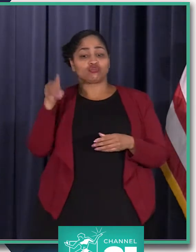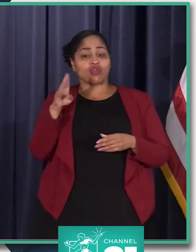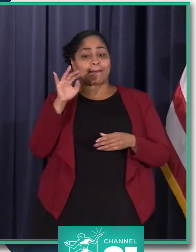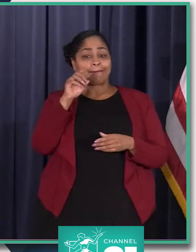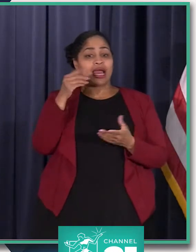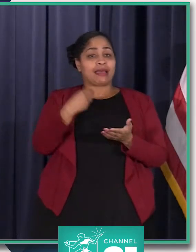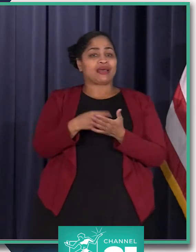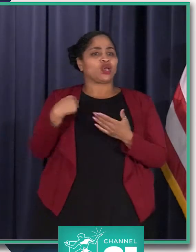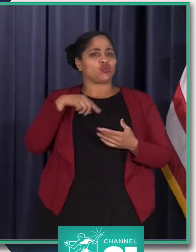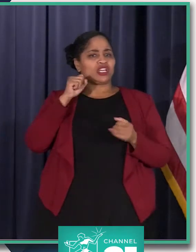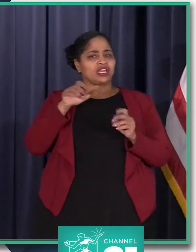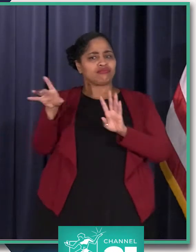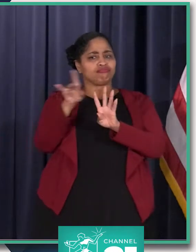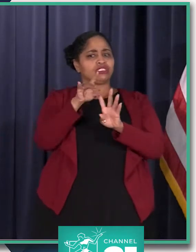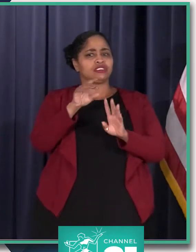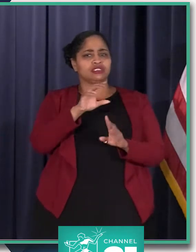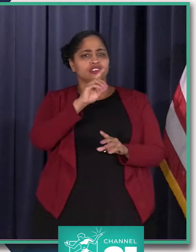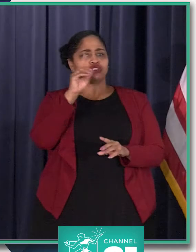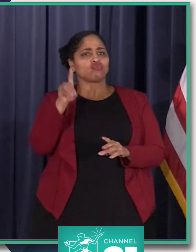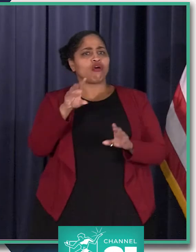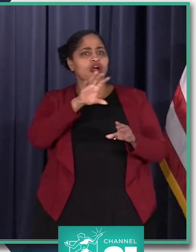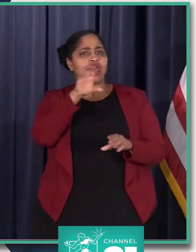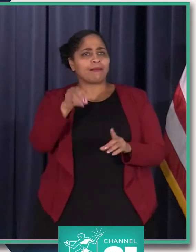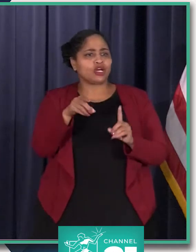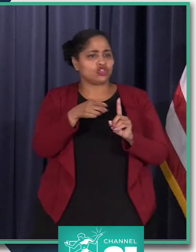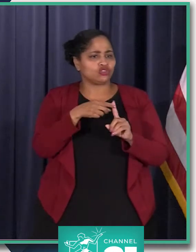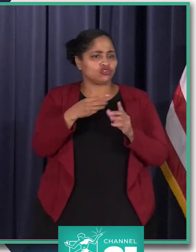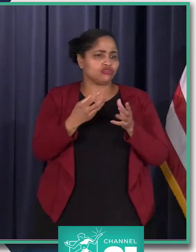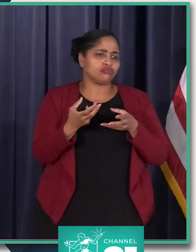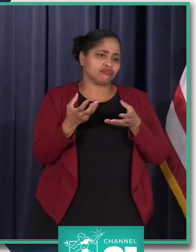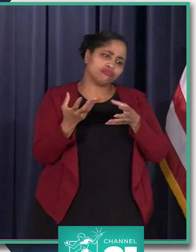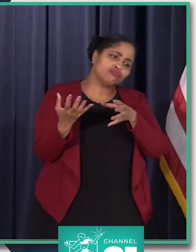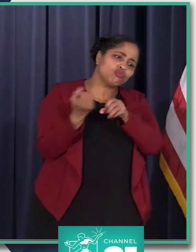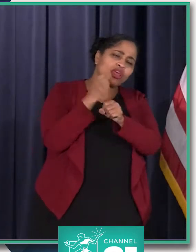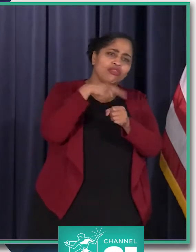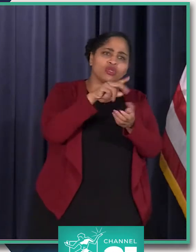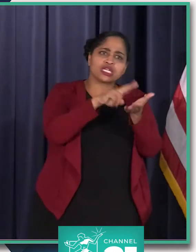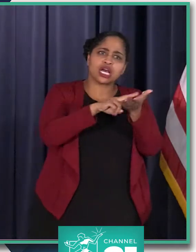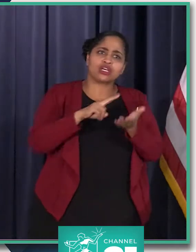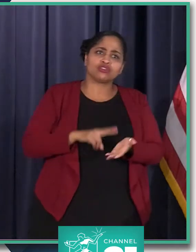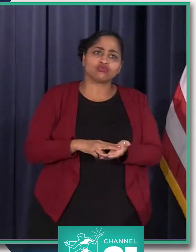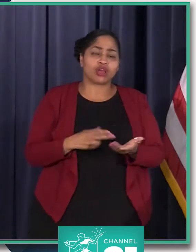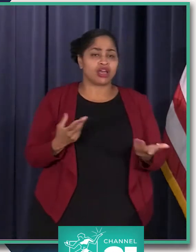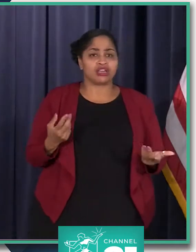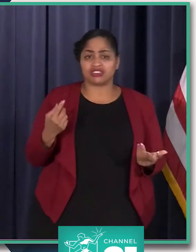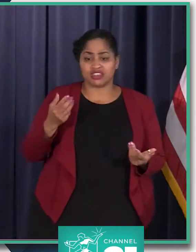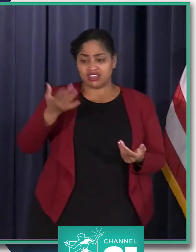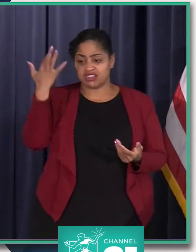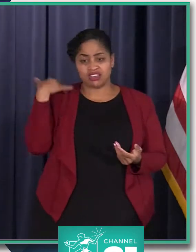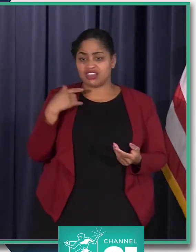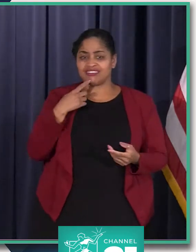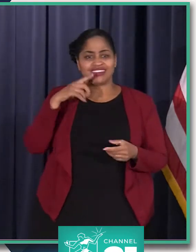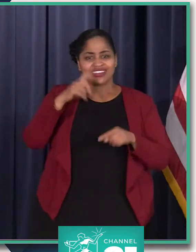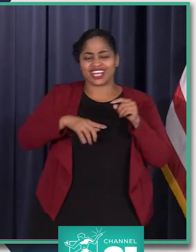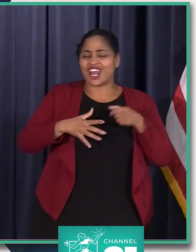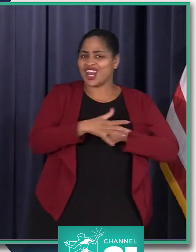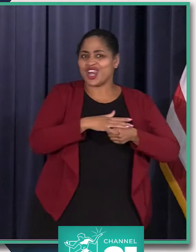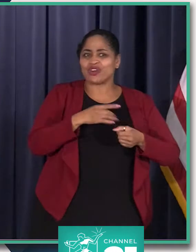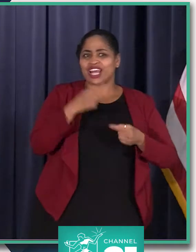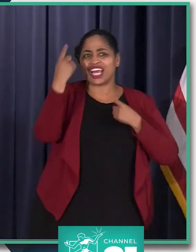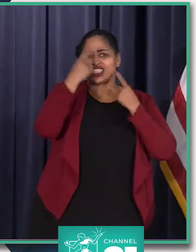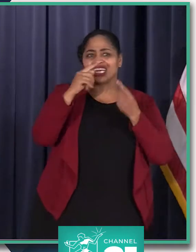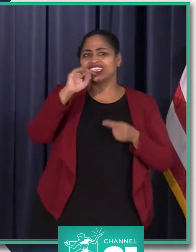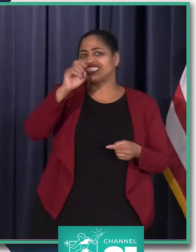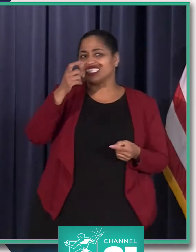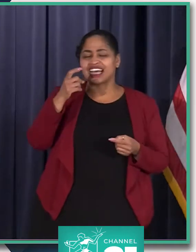give preference to Detroit companies. When you're using federal money, the feds won't let you give preference to your local companies. They consider it the tax dollars of